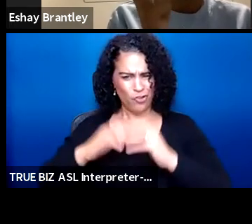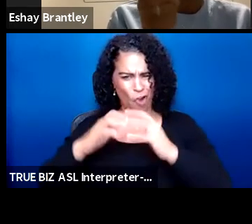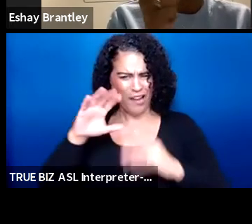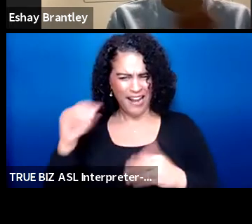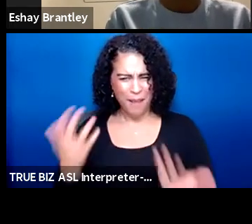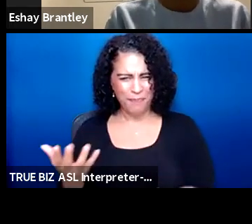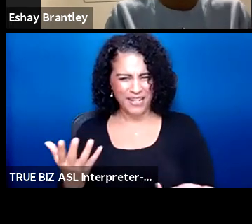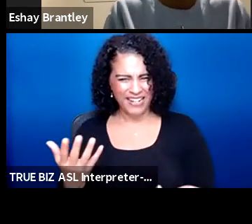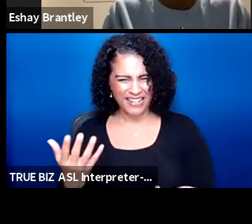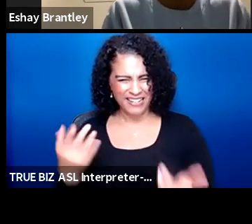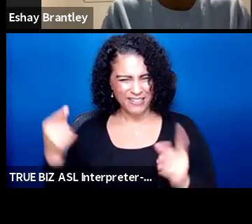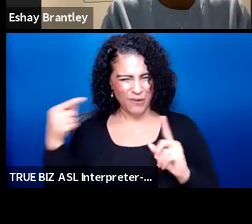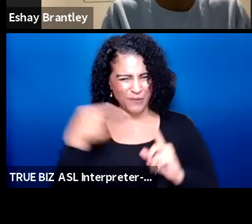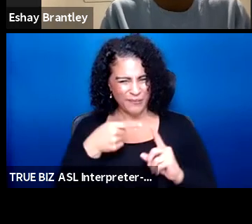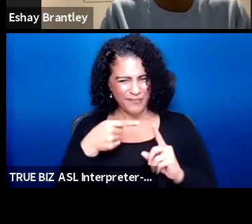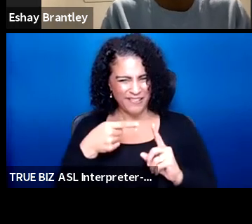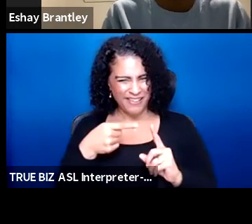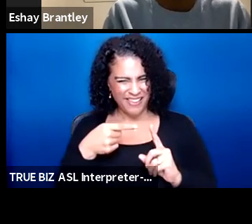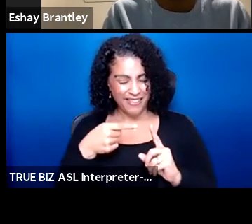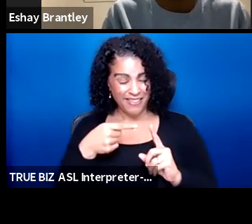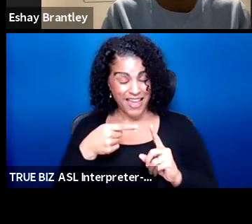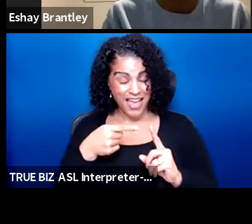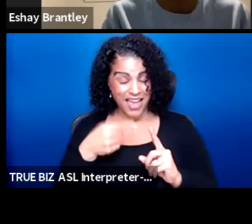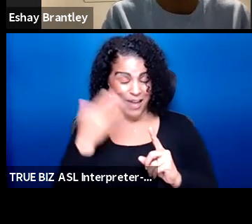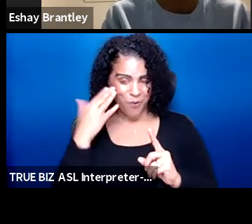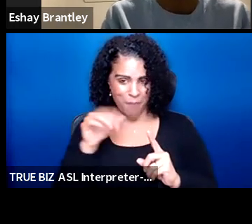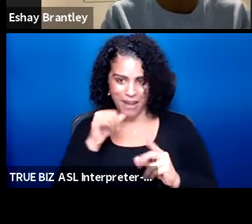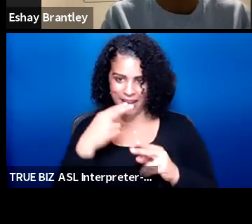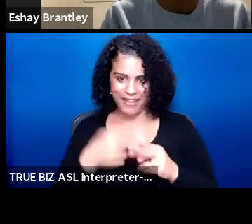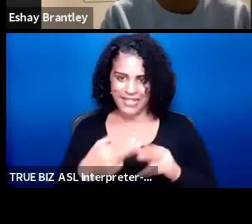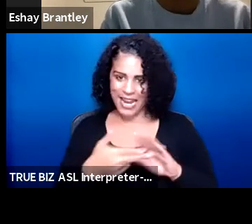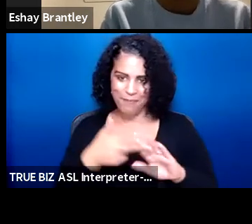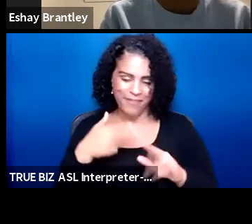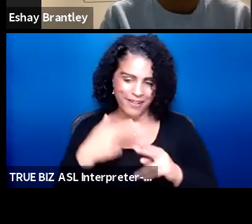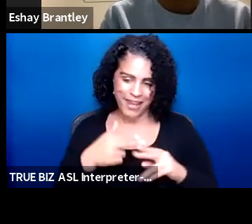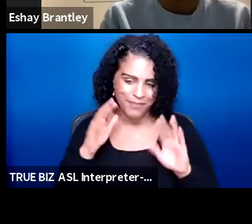So I don't know, I won't name names.